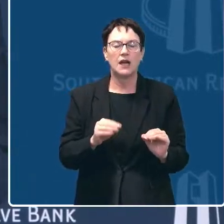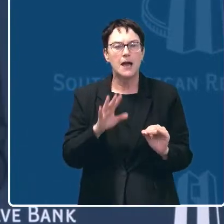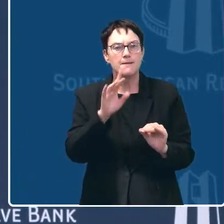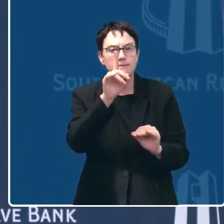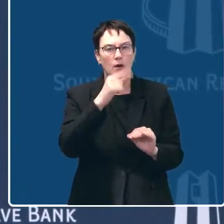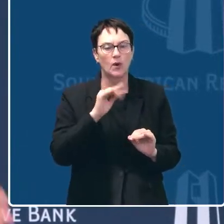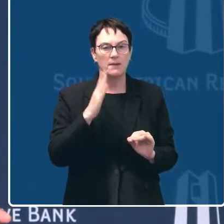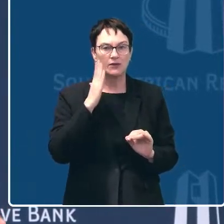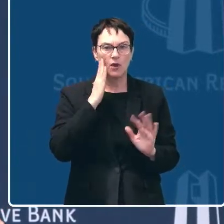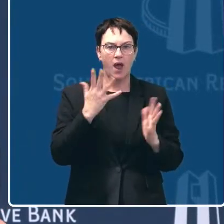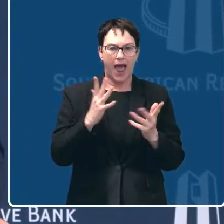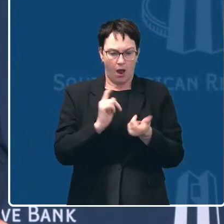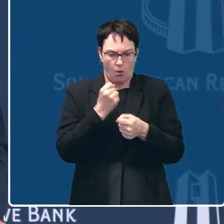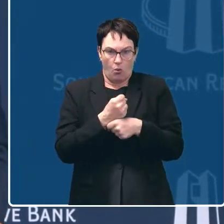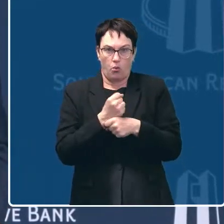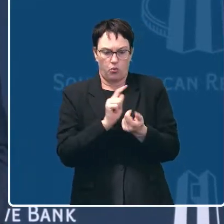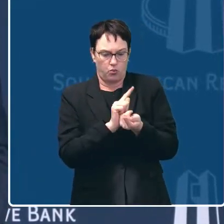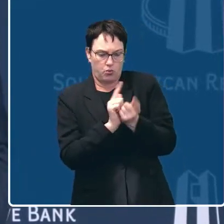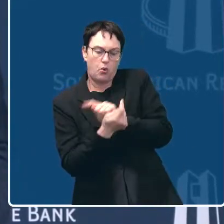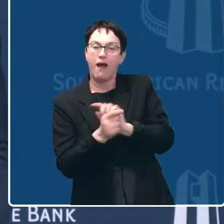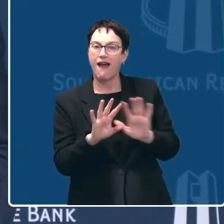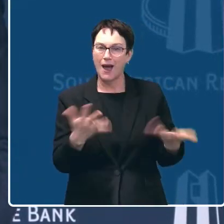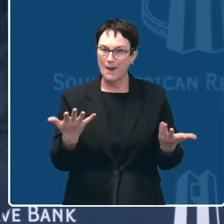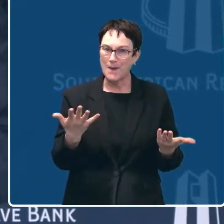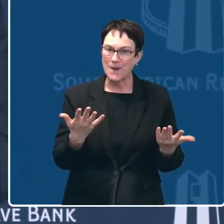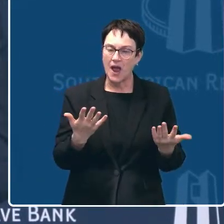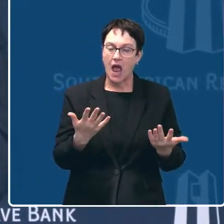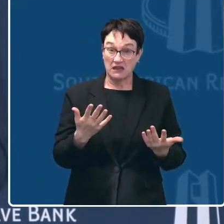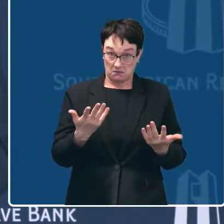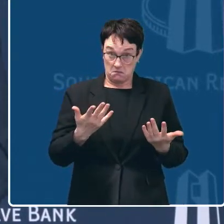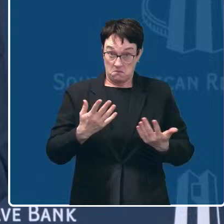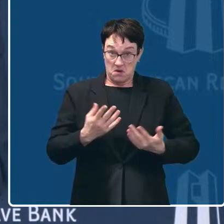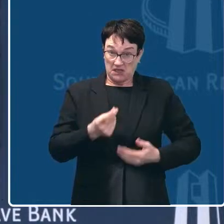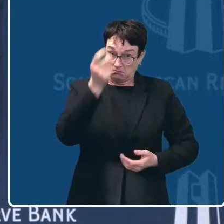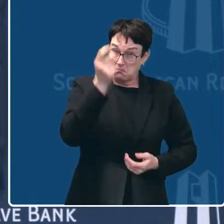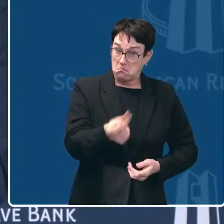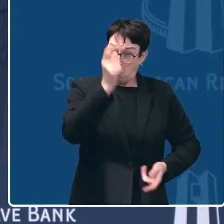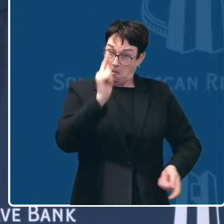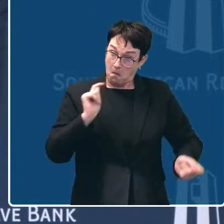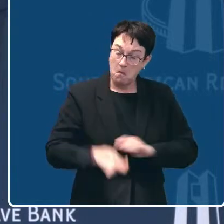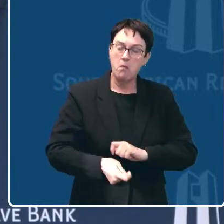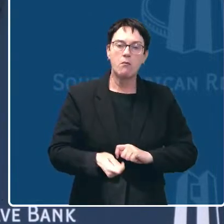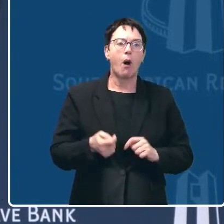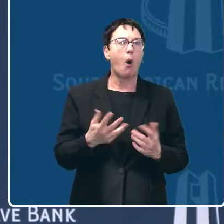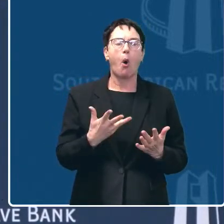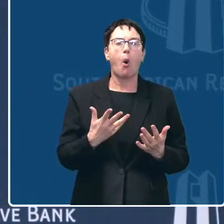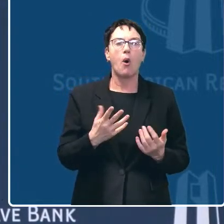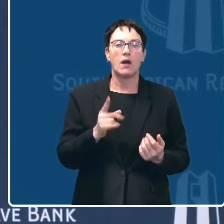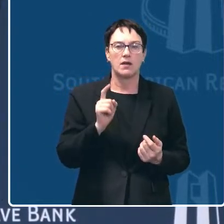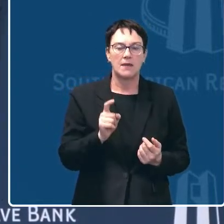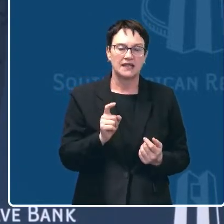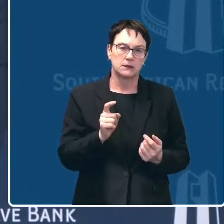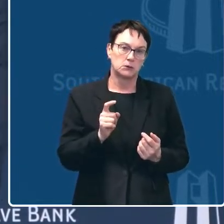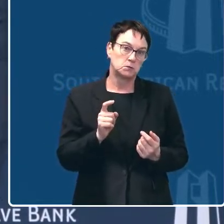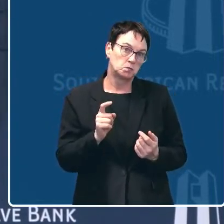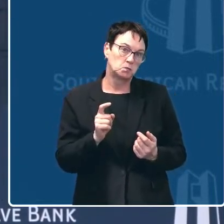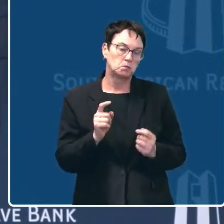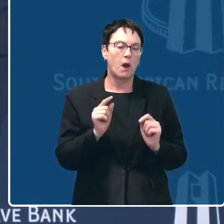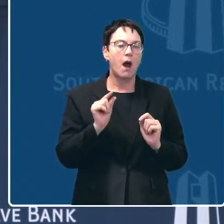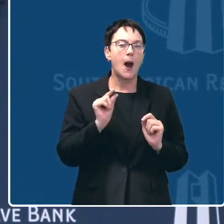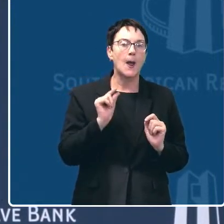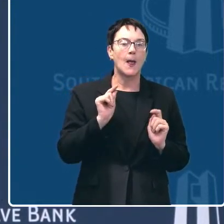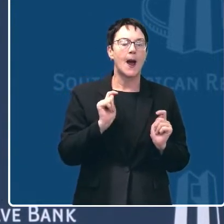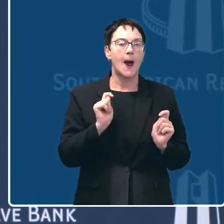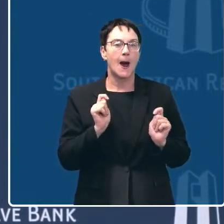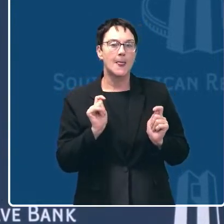transition? Over what period of time do you do that? Is it only going to be achieved via monetary policy,